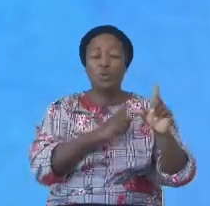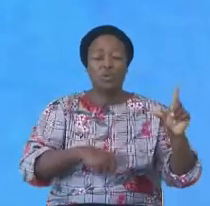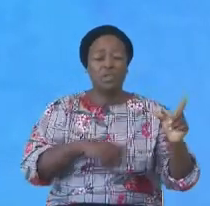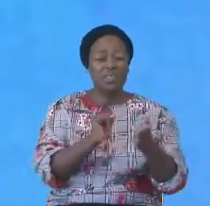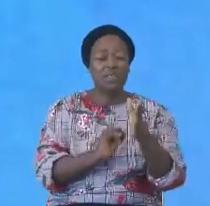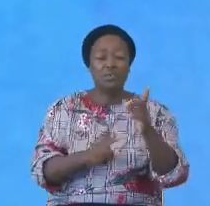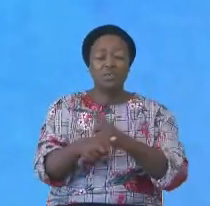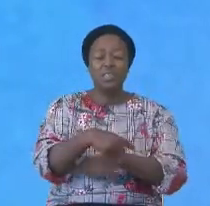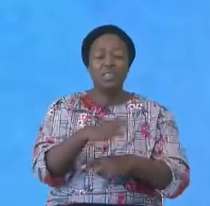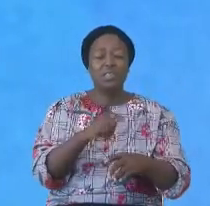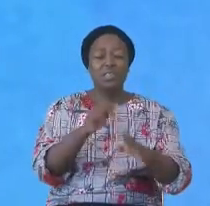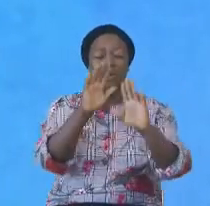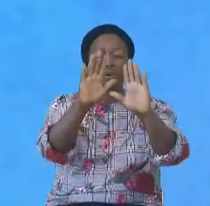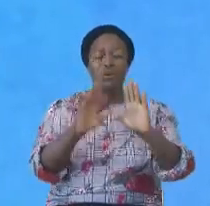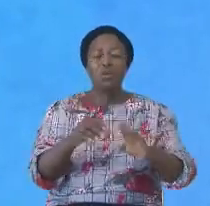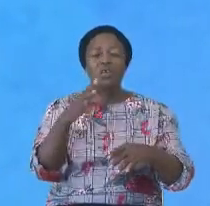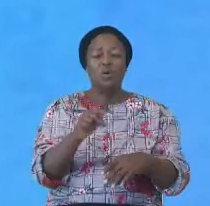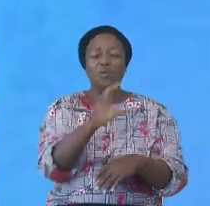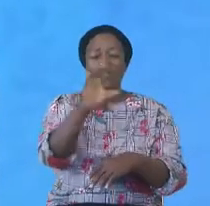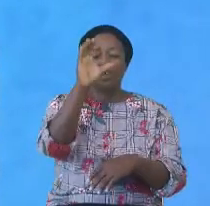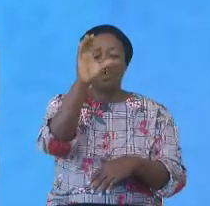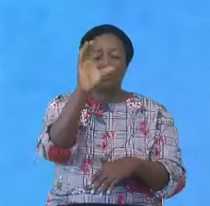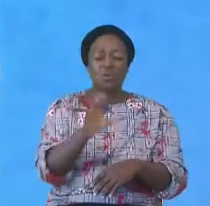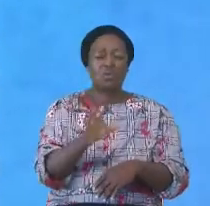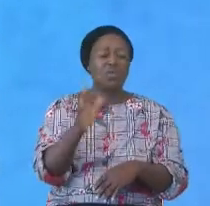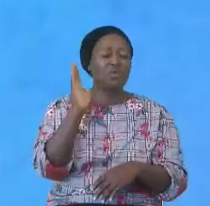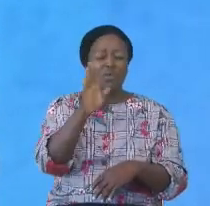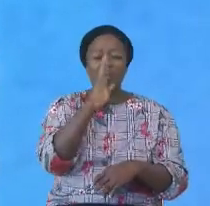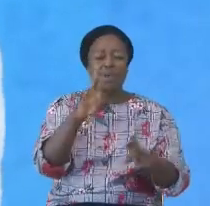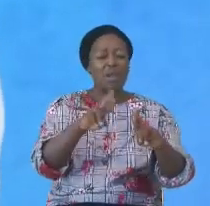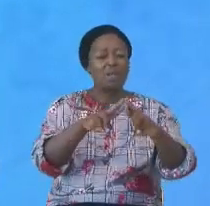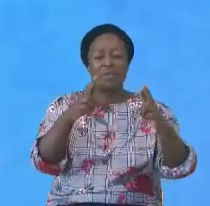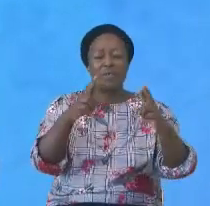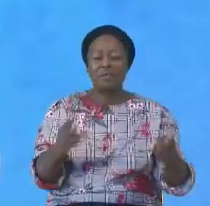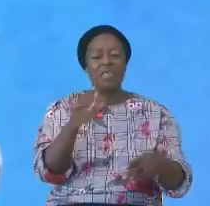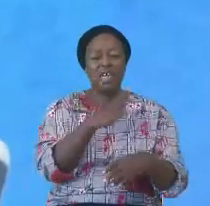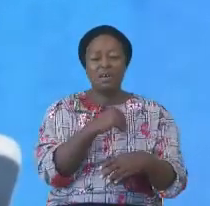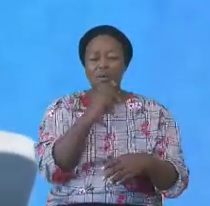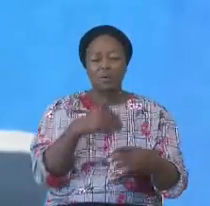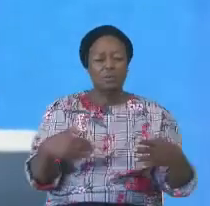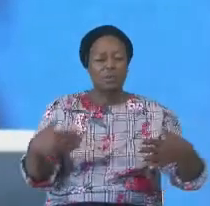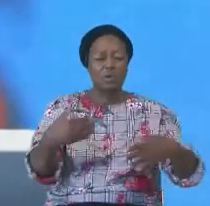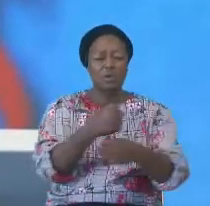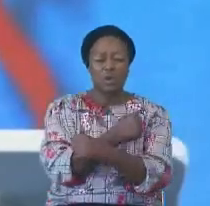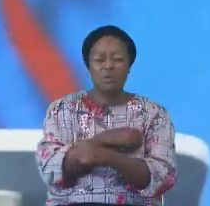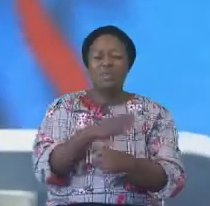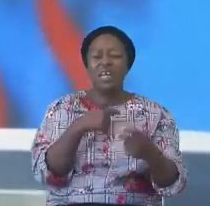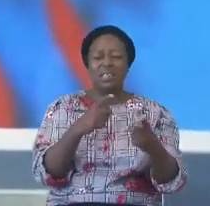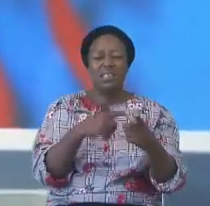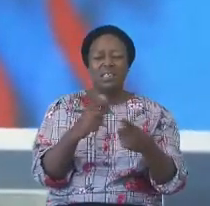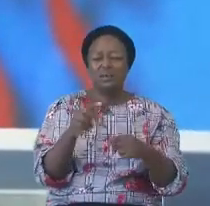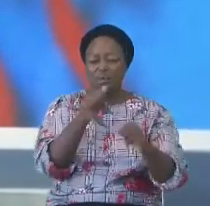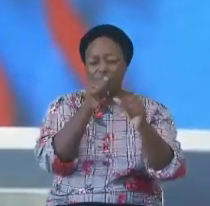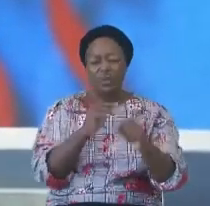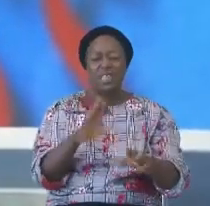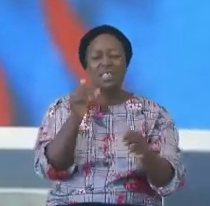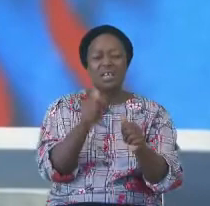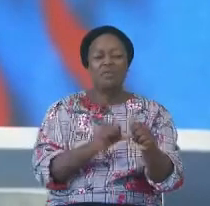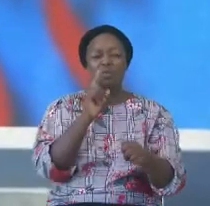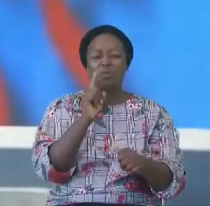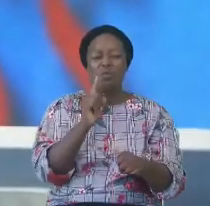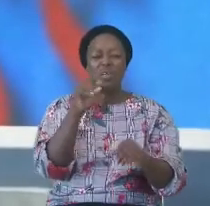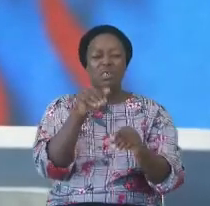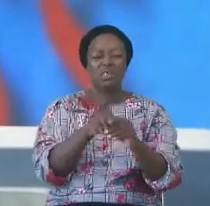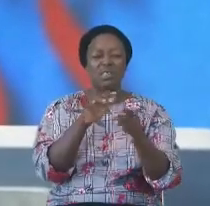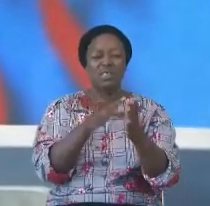Jesus' name. We pray, O Lord, that today the wonders of the cross will be revealed,